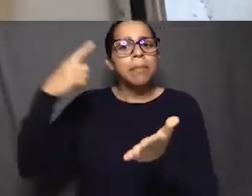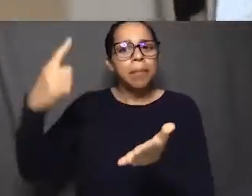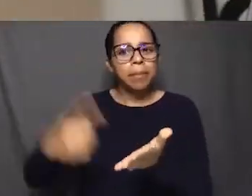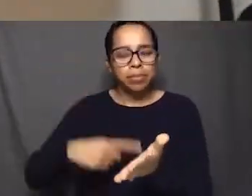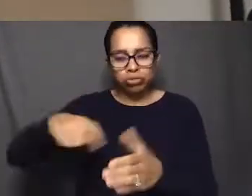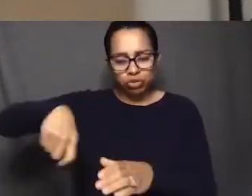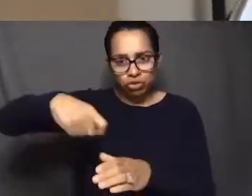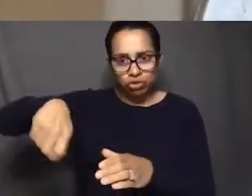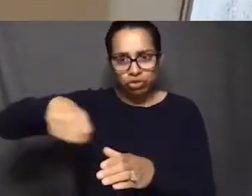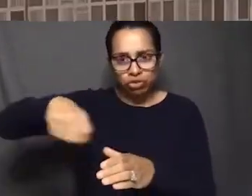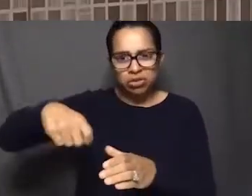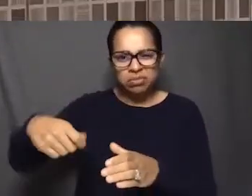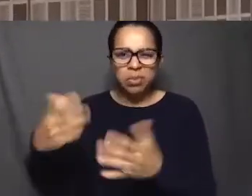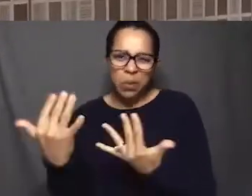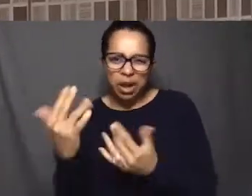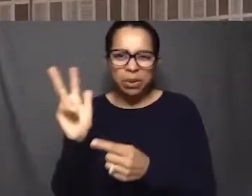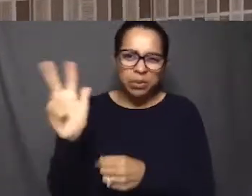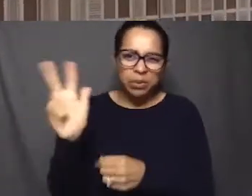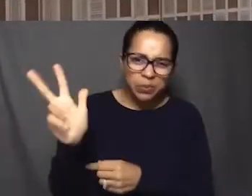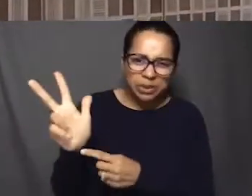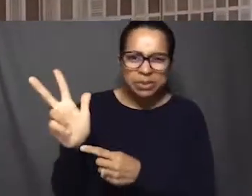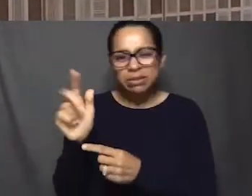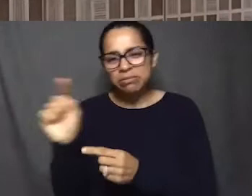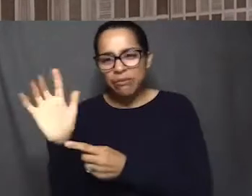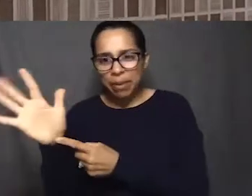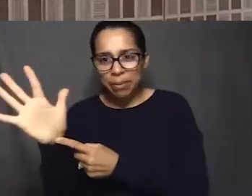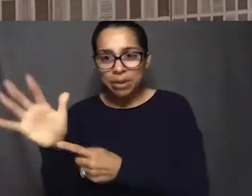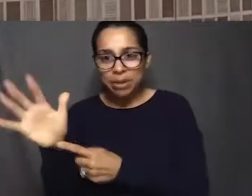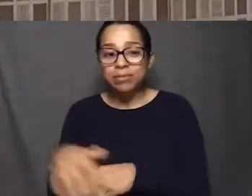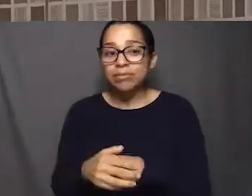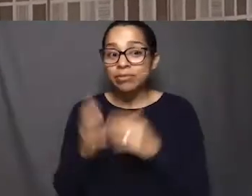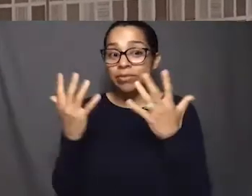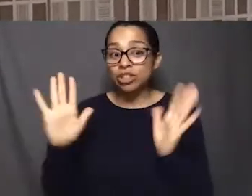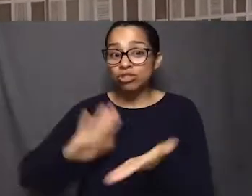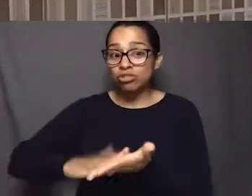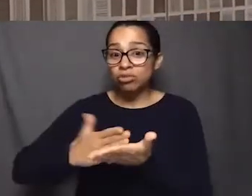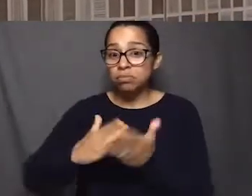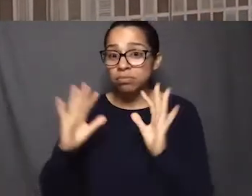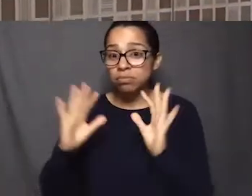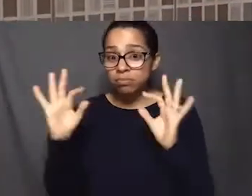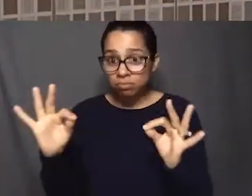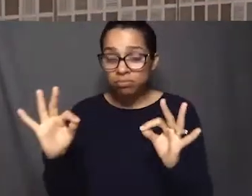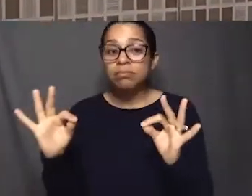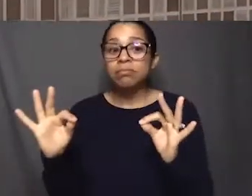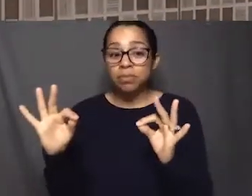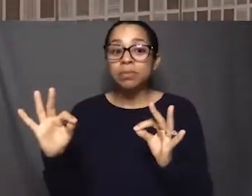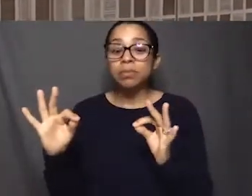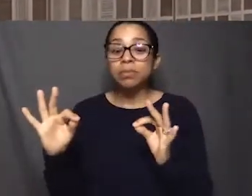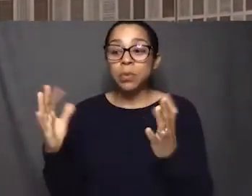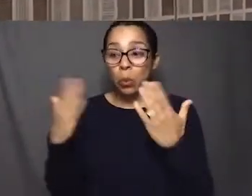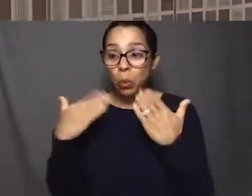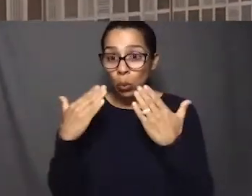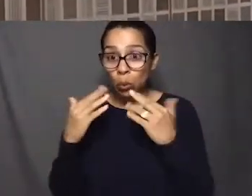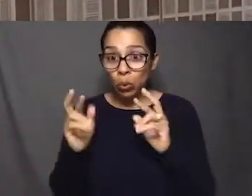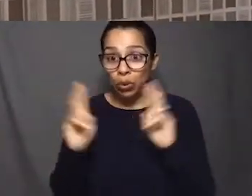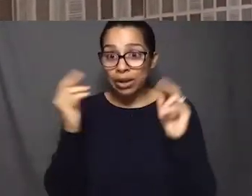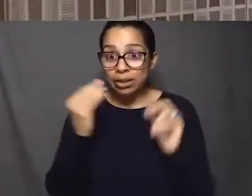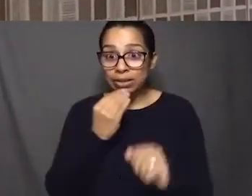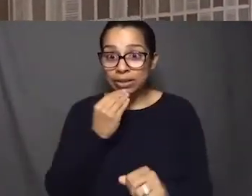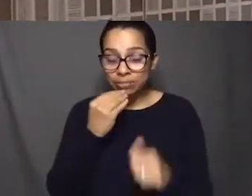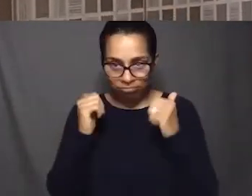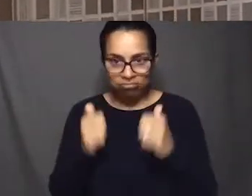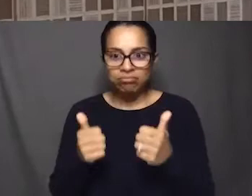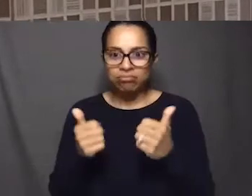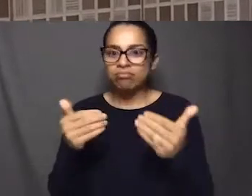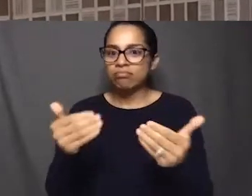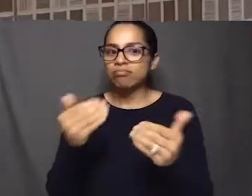to 5 minutes and it will be ready. So we finished the cooking. You can let it cool down. When it's ready, when